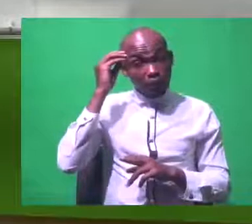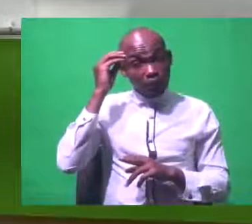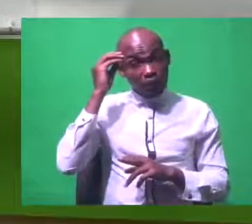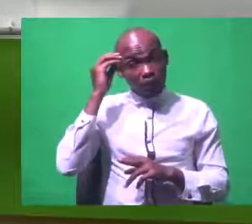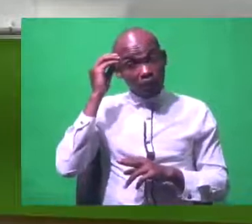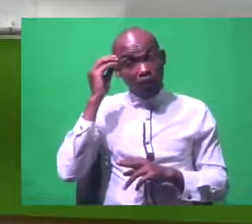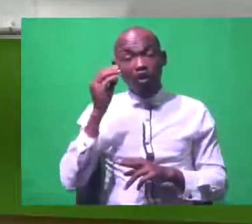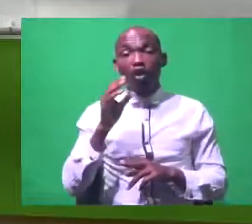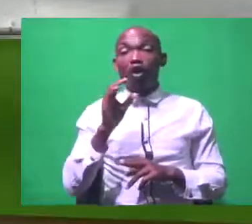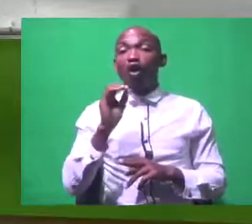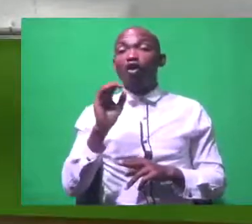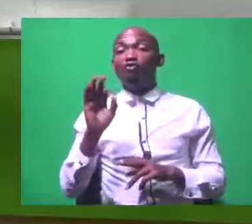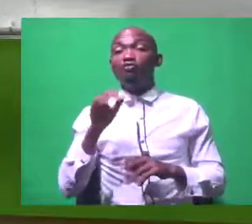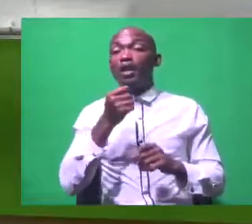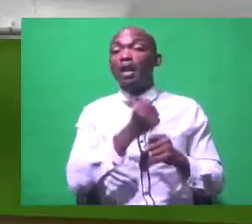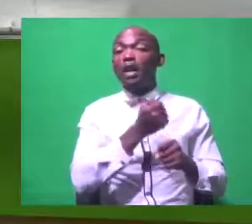of labor.